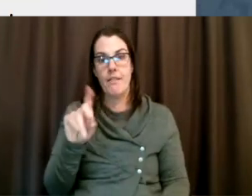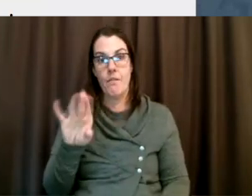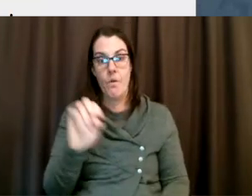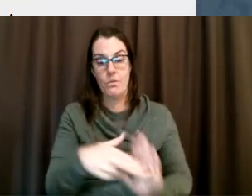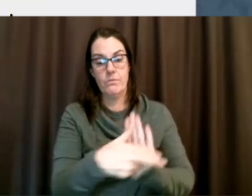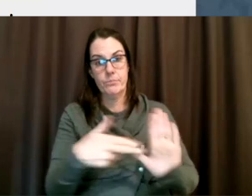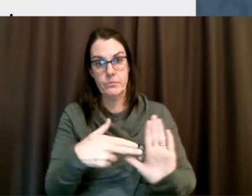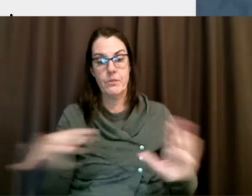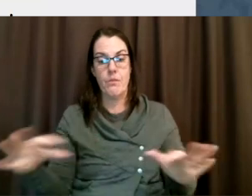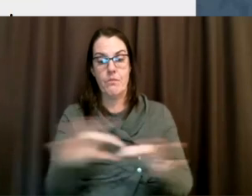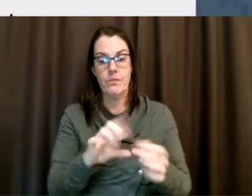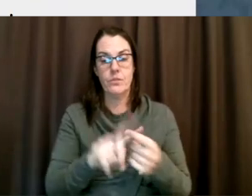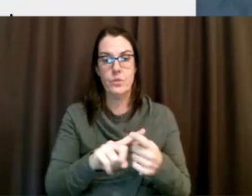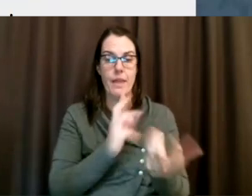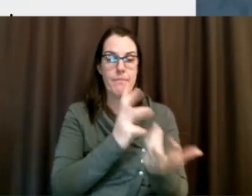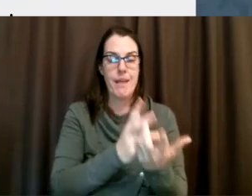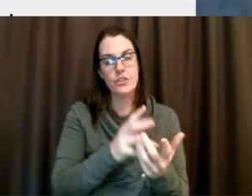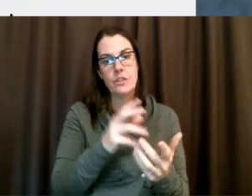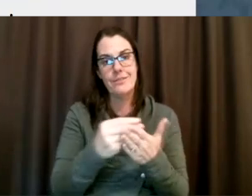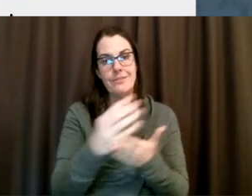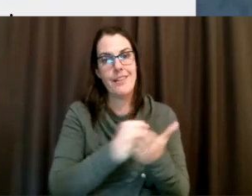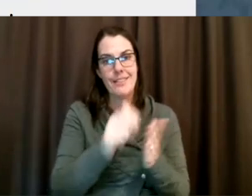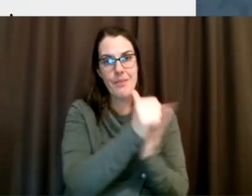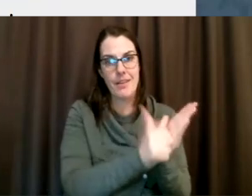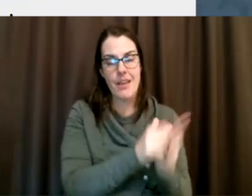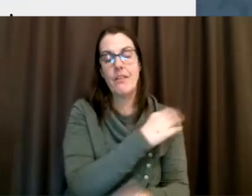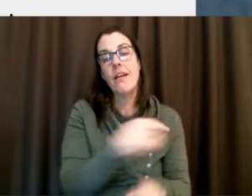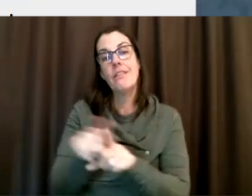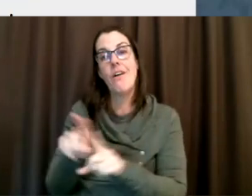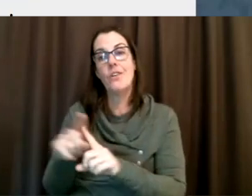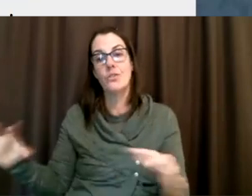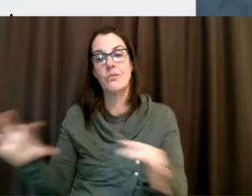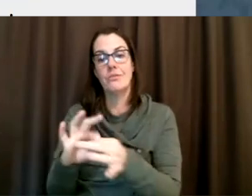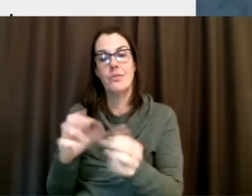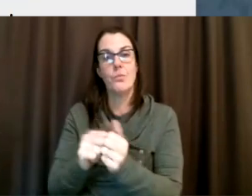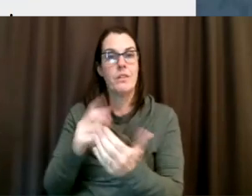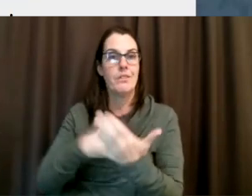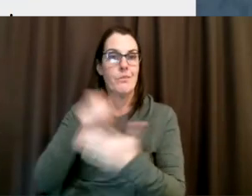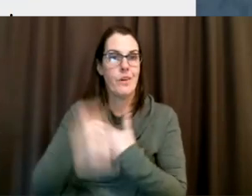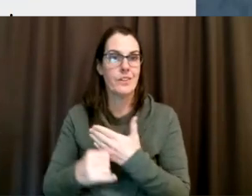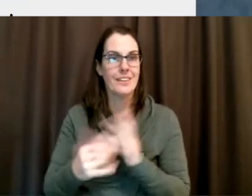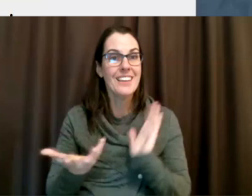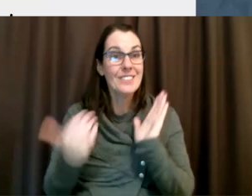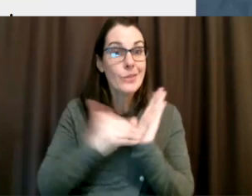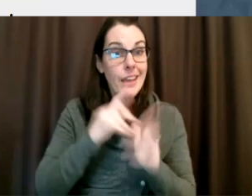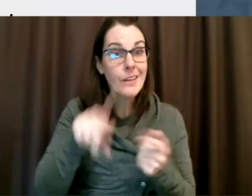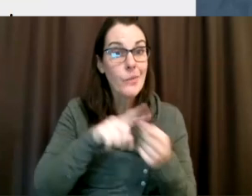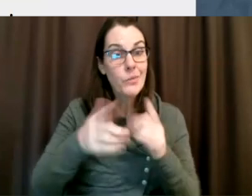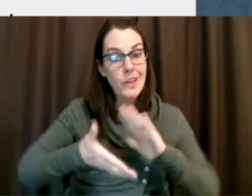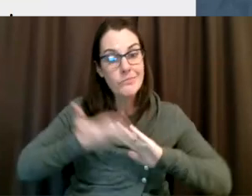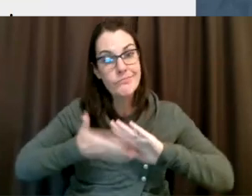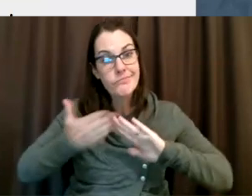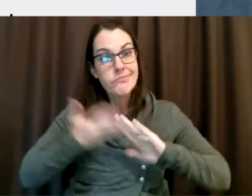matching income account, and then you would also code it to a project. And so when we run our statement of activity for that project or for that